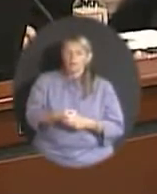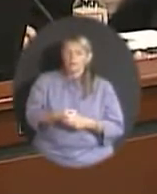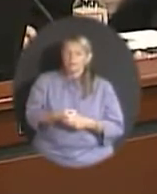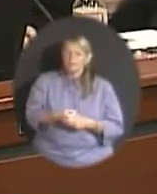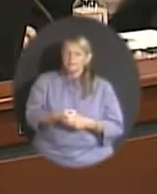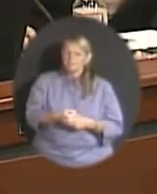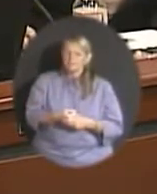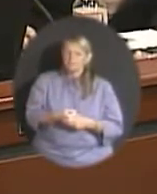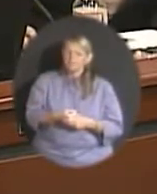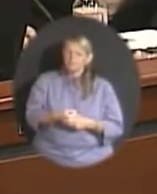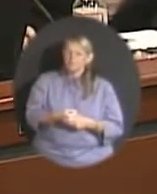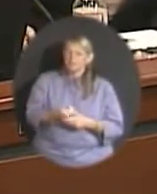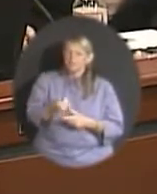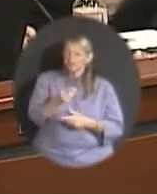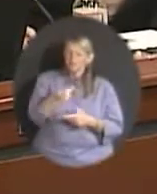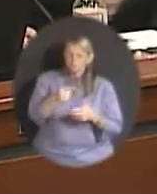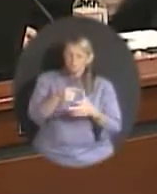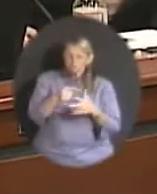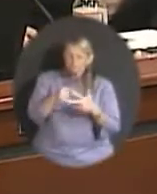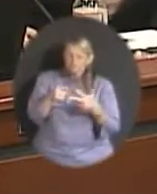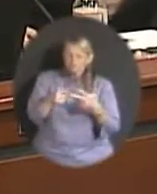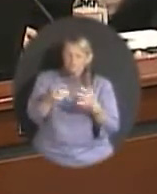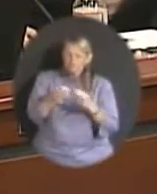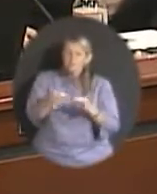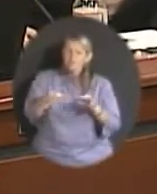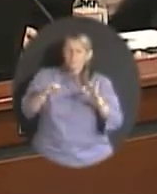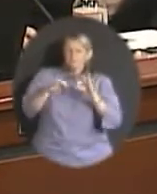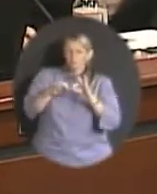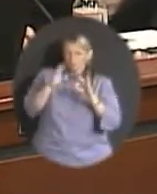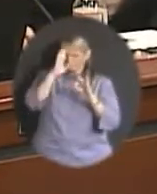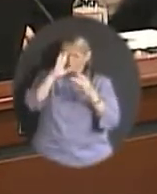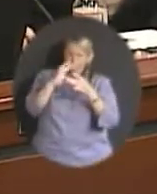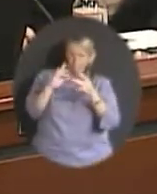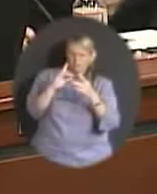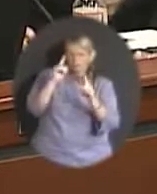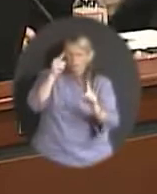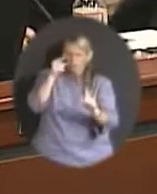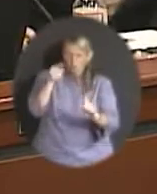a few key messages and goals, and I just want to read these to you really quickly.